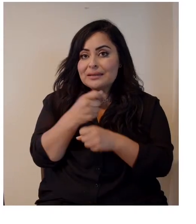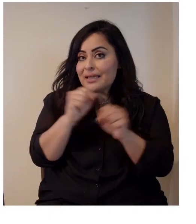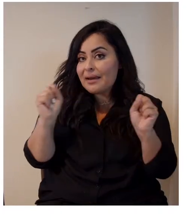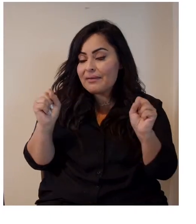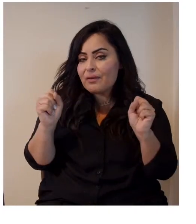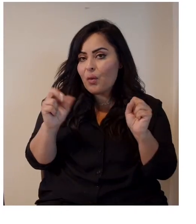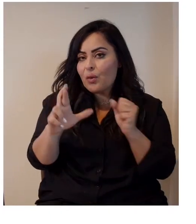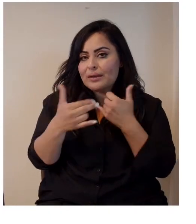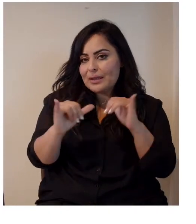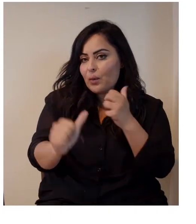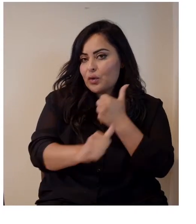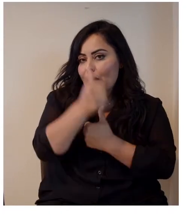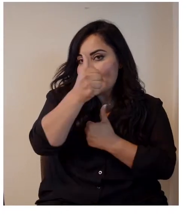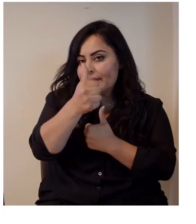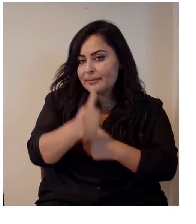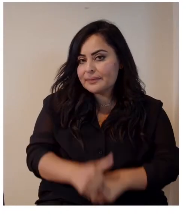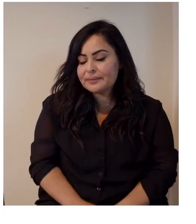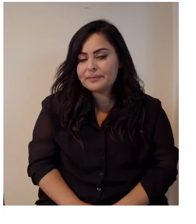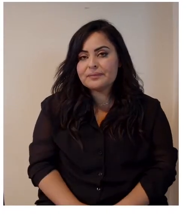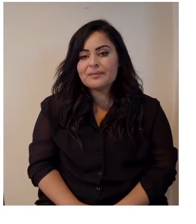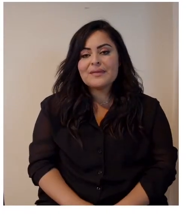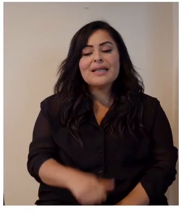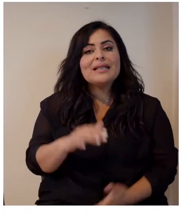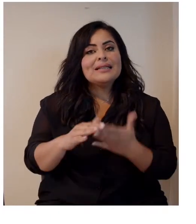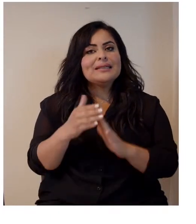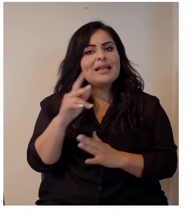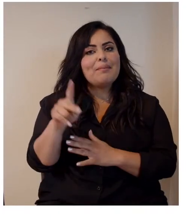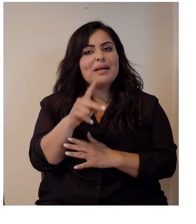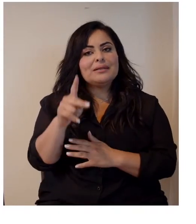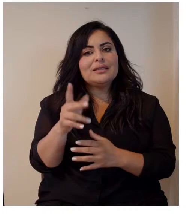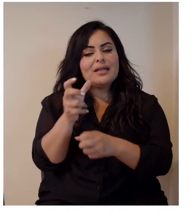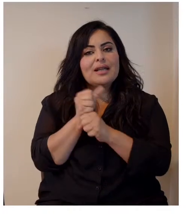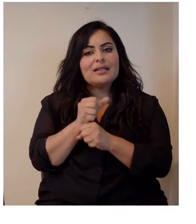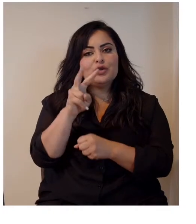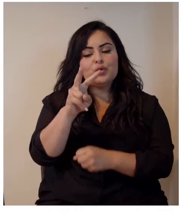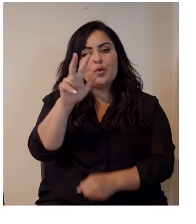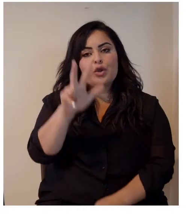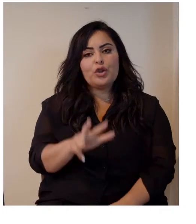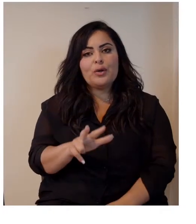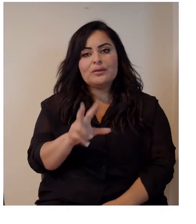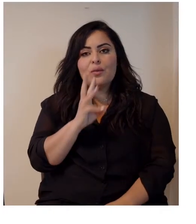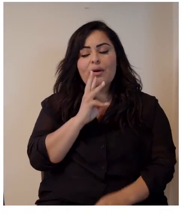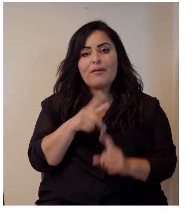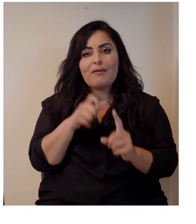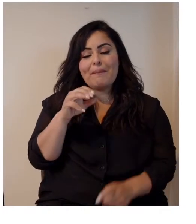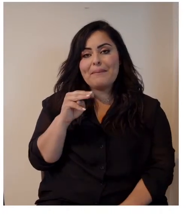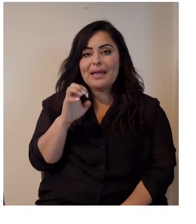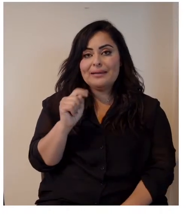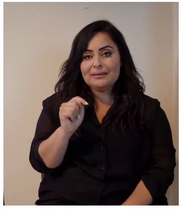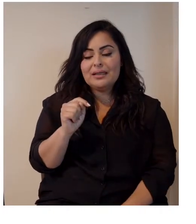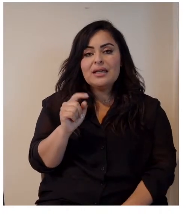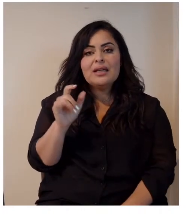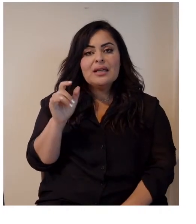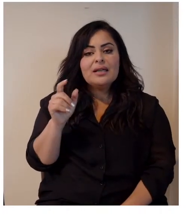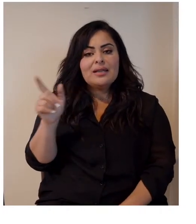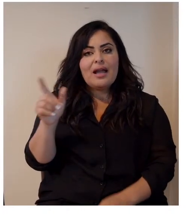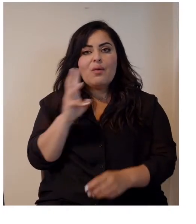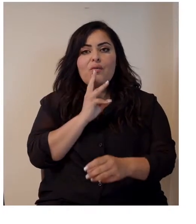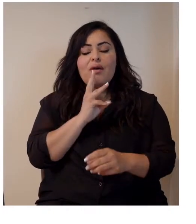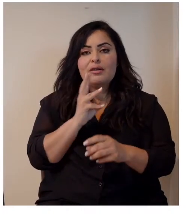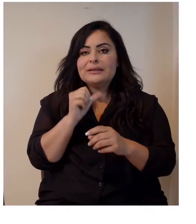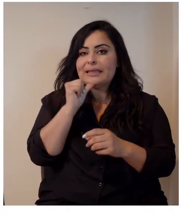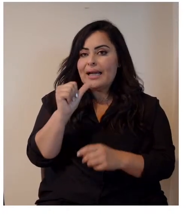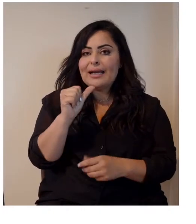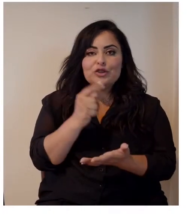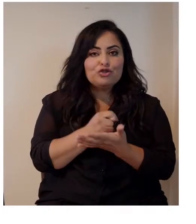still a threat to our community? The City of Pasadena receives about 2/3 of the city water from Met. It comes in